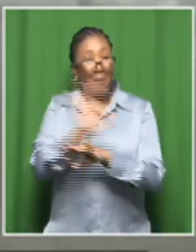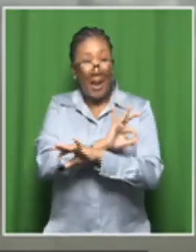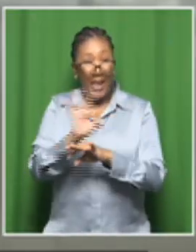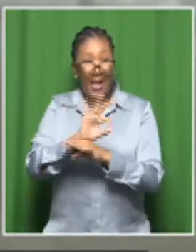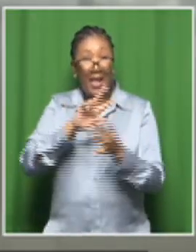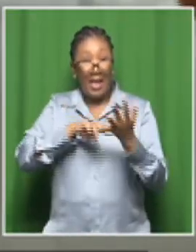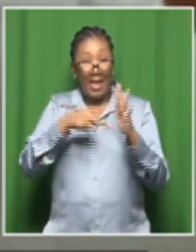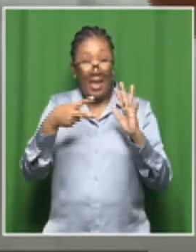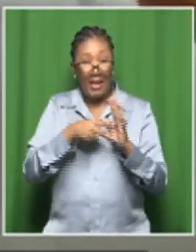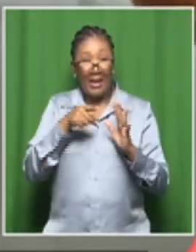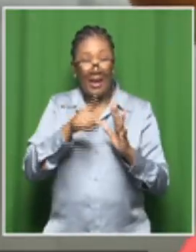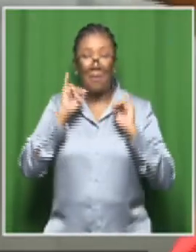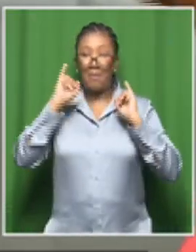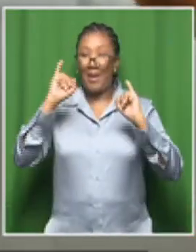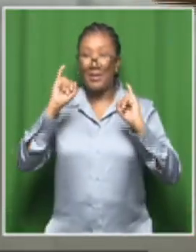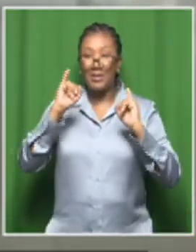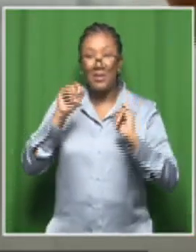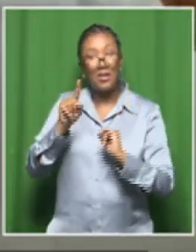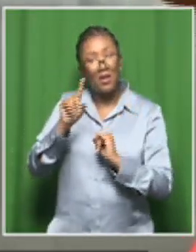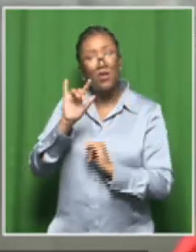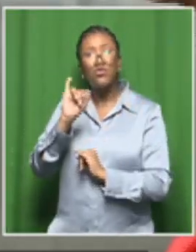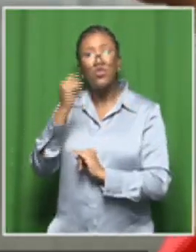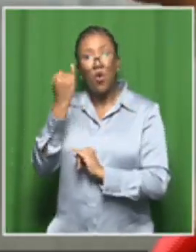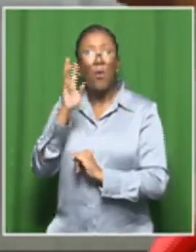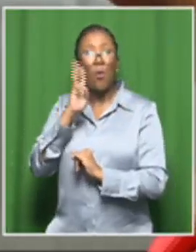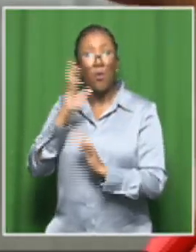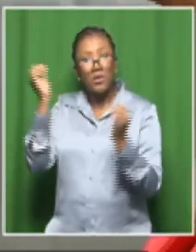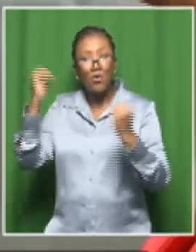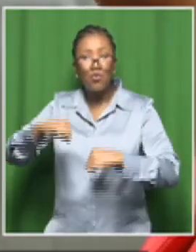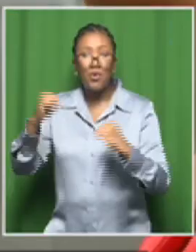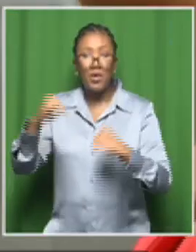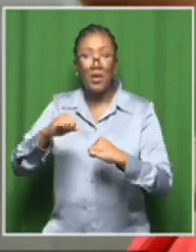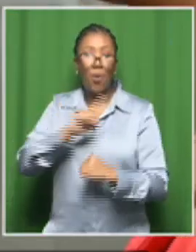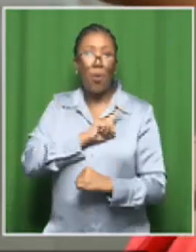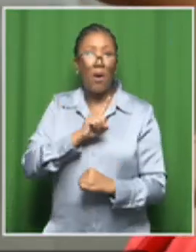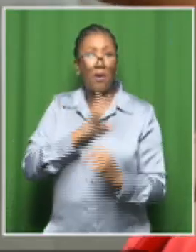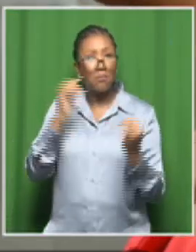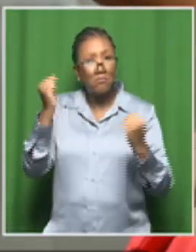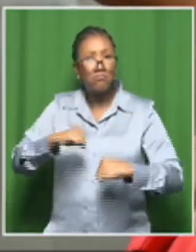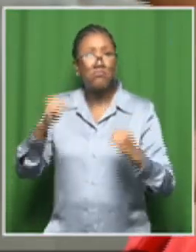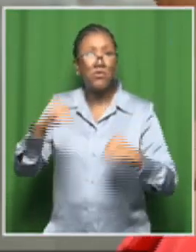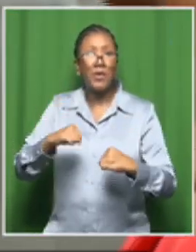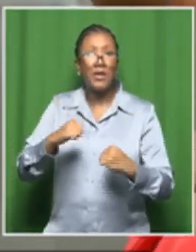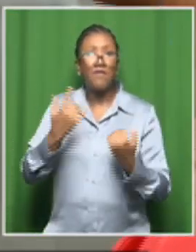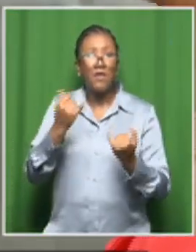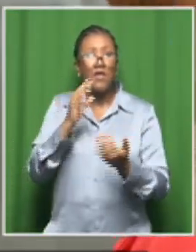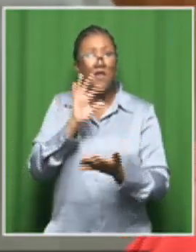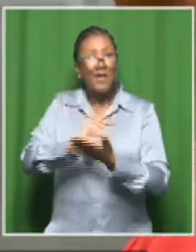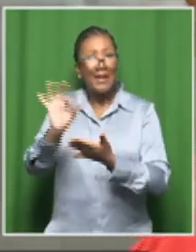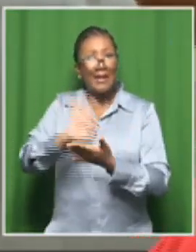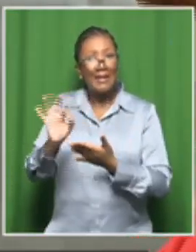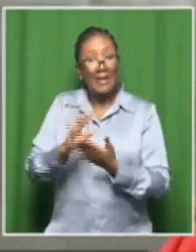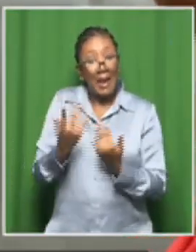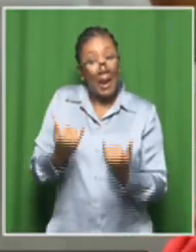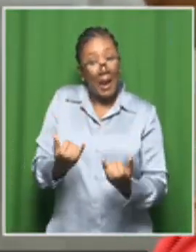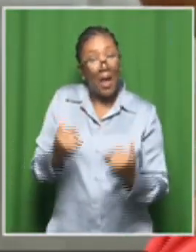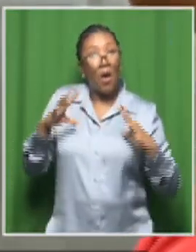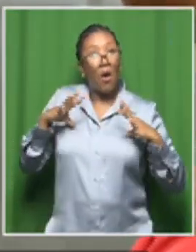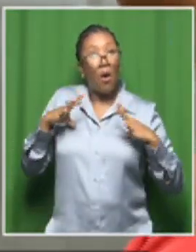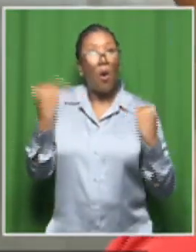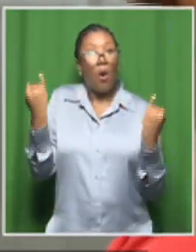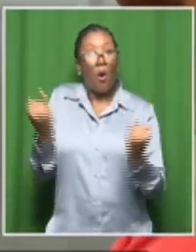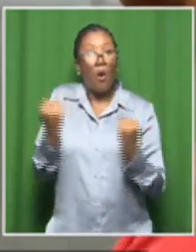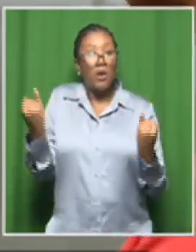Joburg Water, you agreed upon this. Why did you agree upon this? Because we are fighting for our